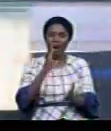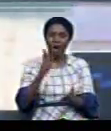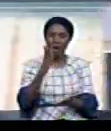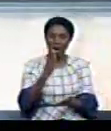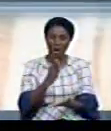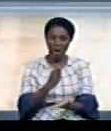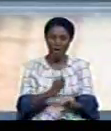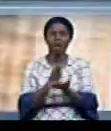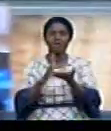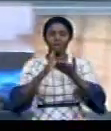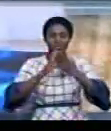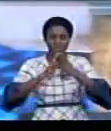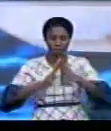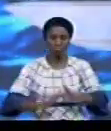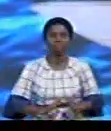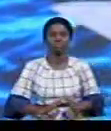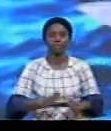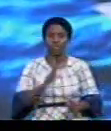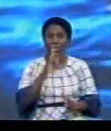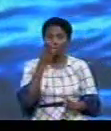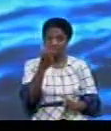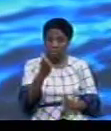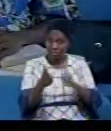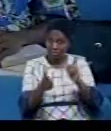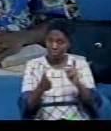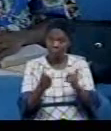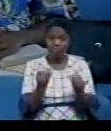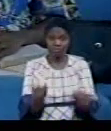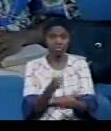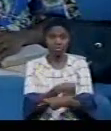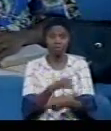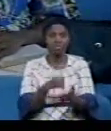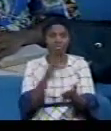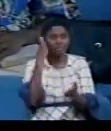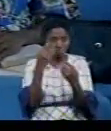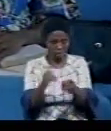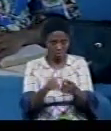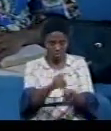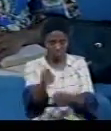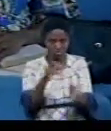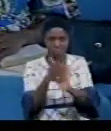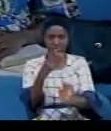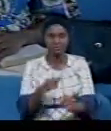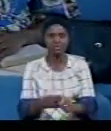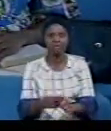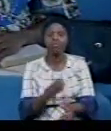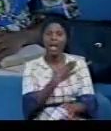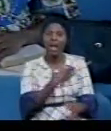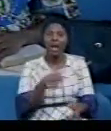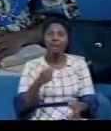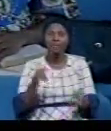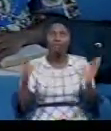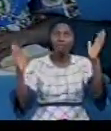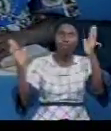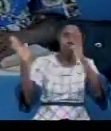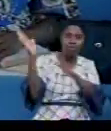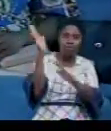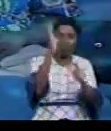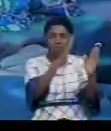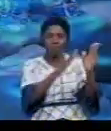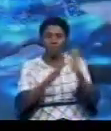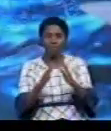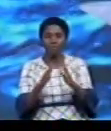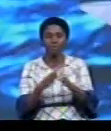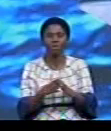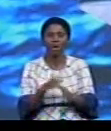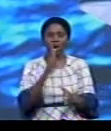there? Today it will happen to you. And the waves thereof, they are